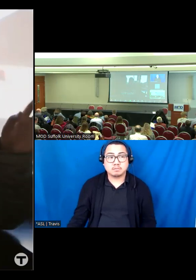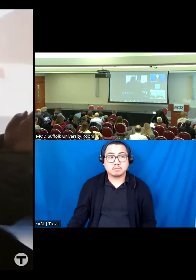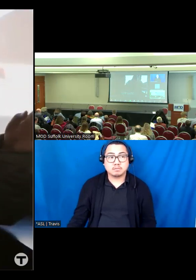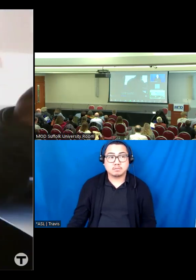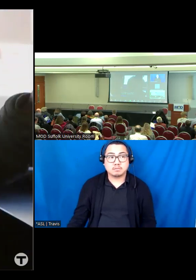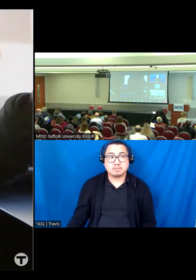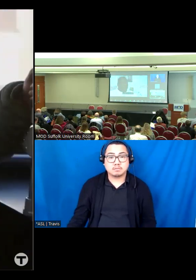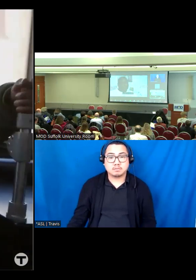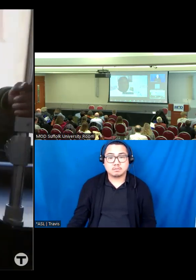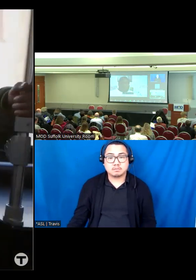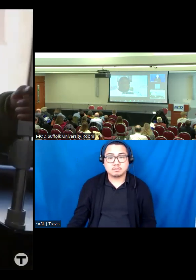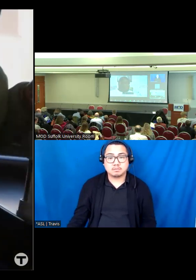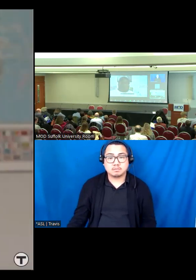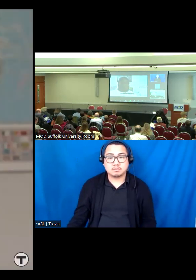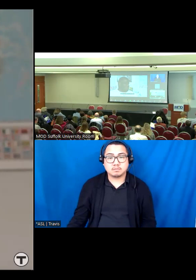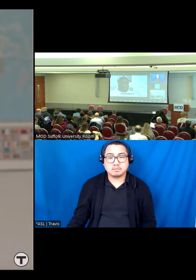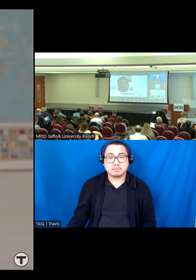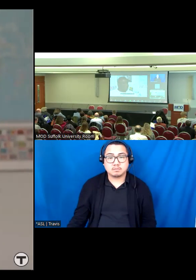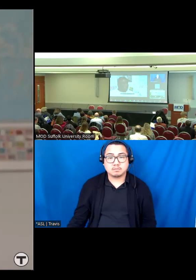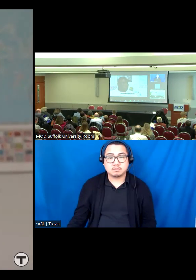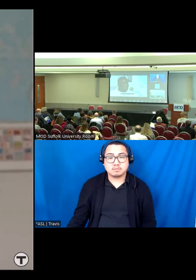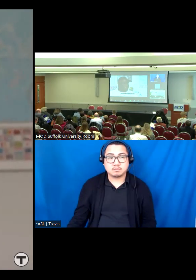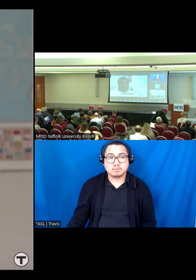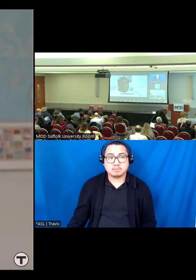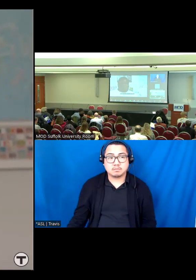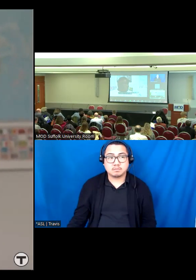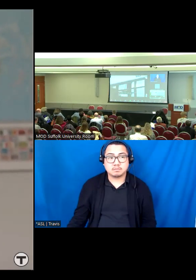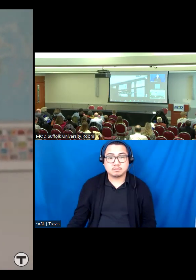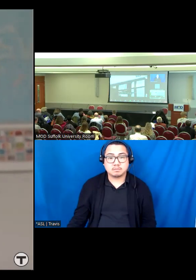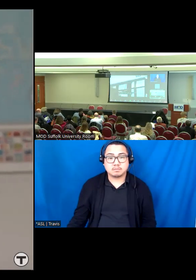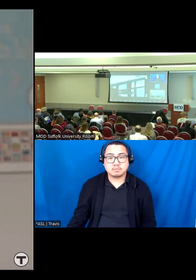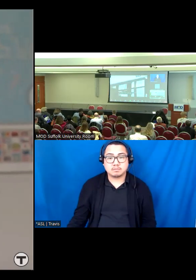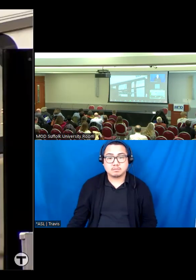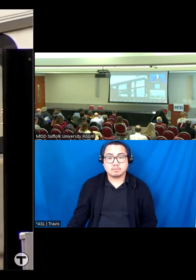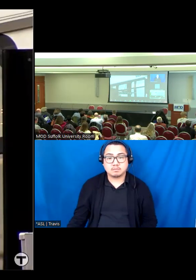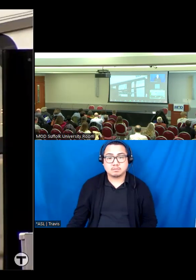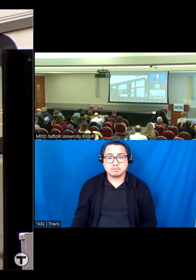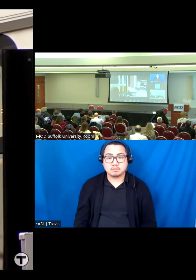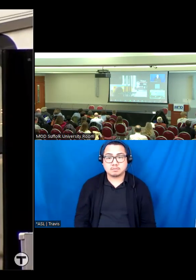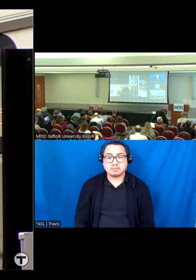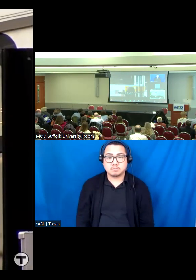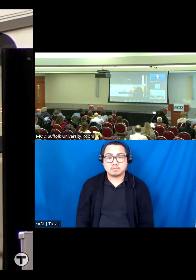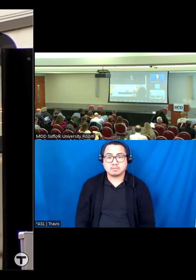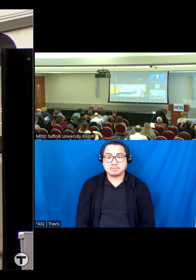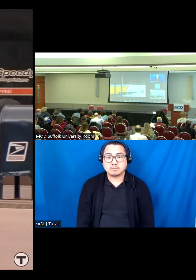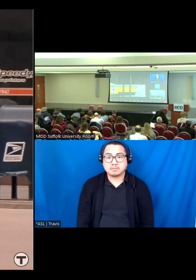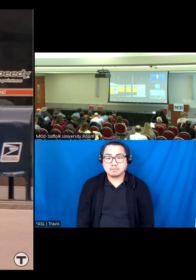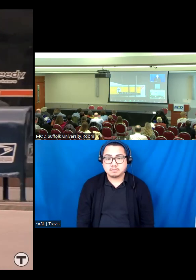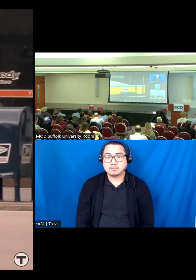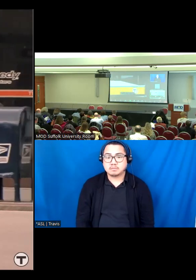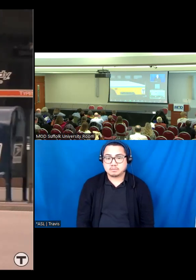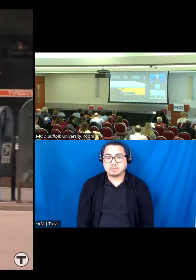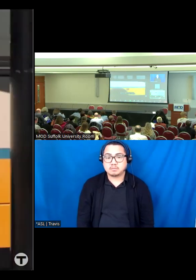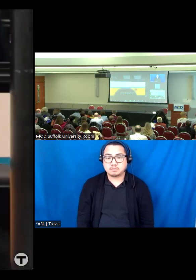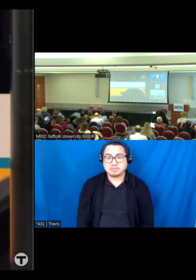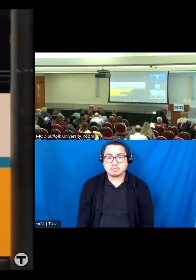have to go somewhere because I don't drive. I had just had my second accident on the MBTA